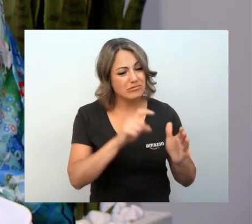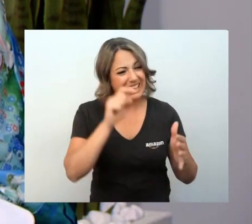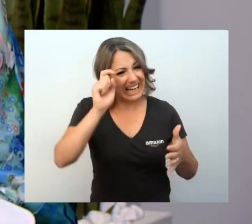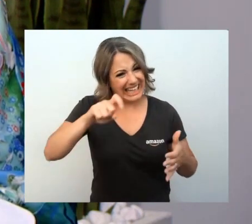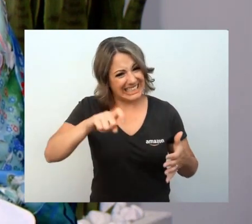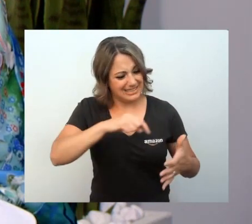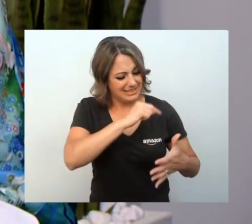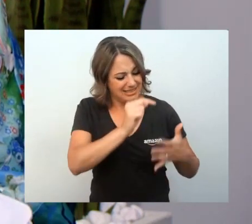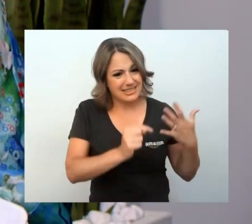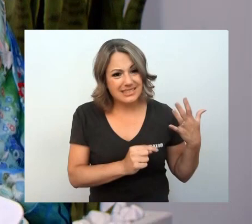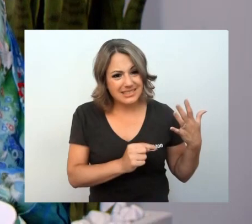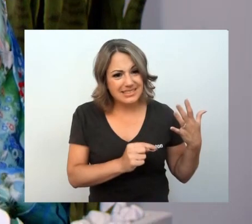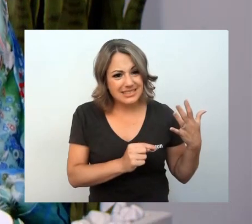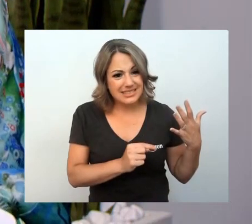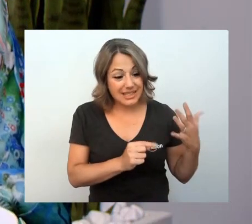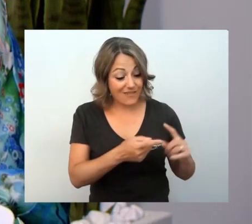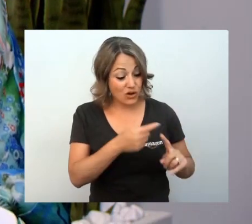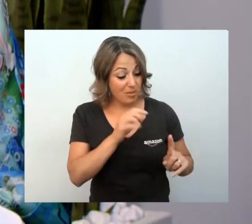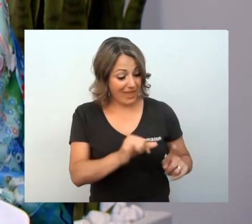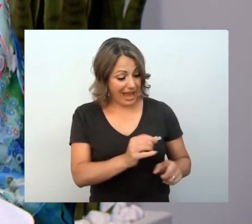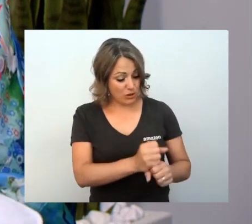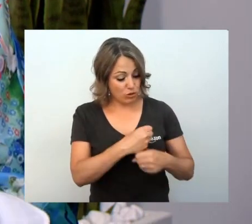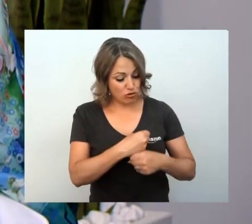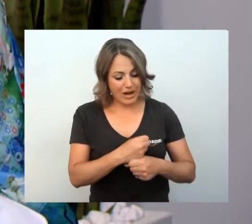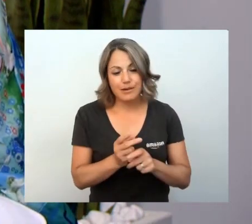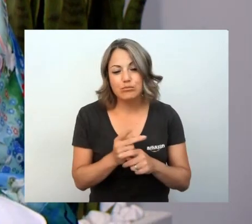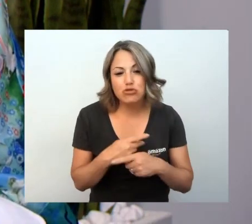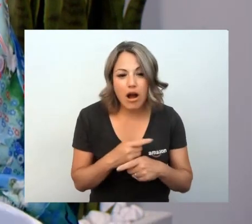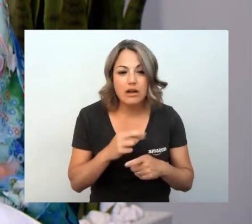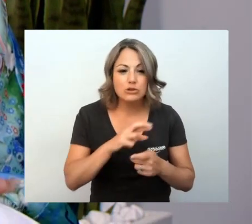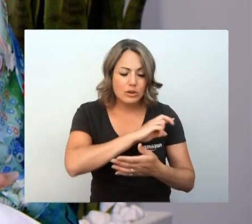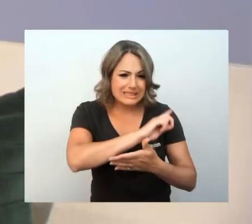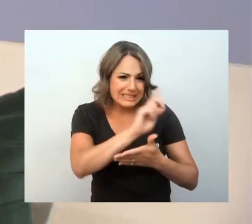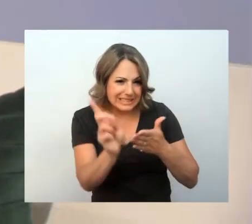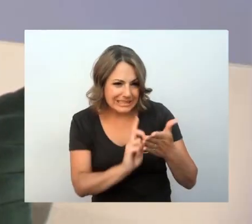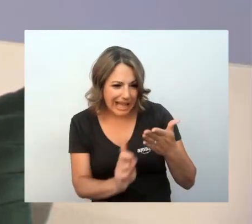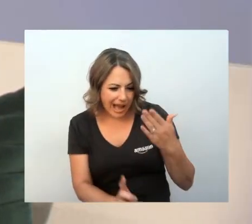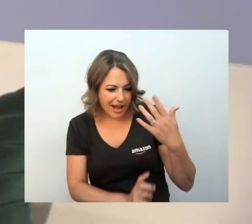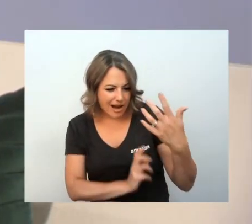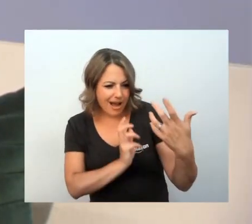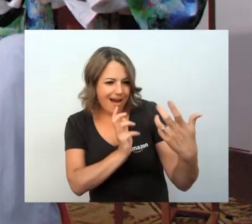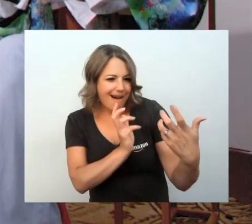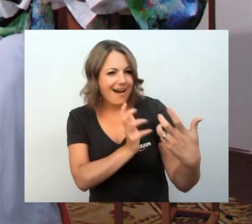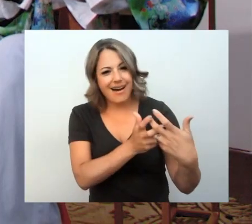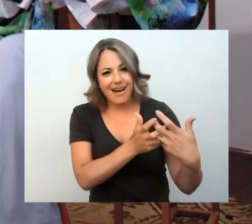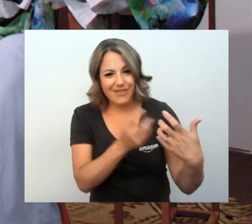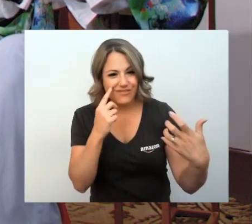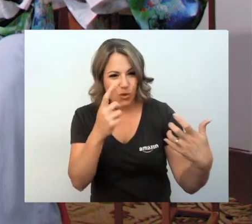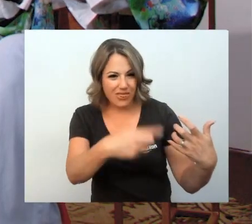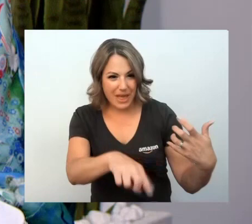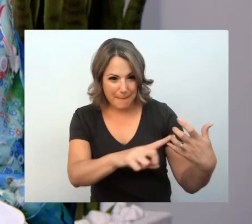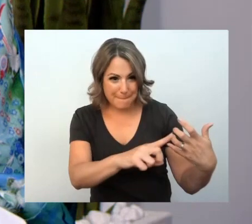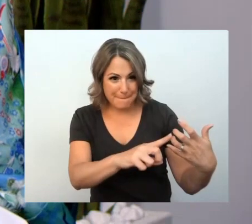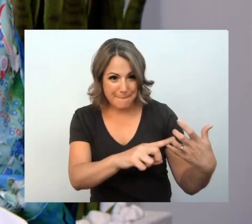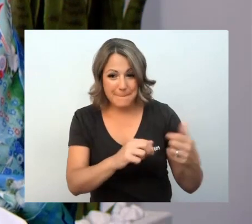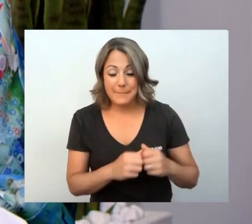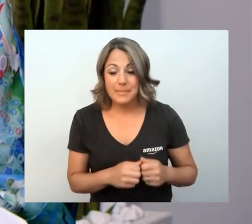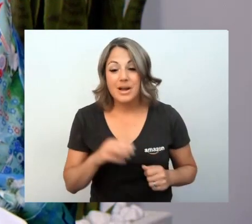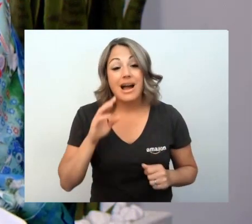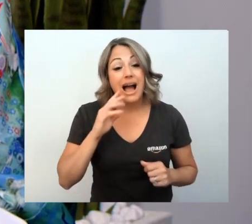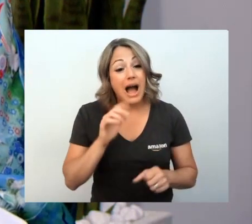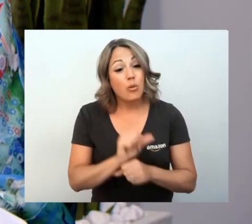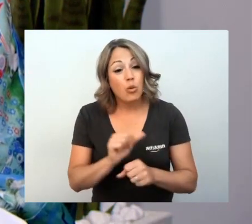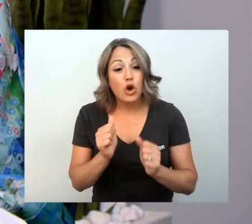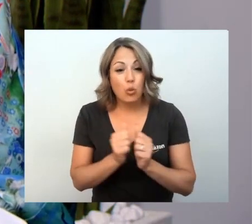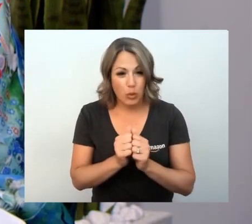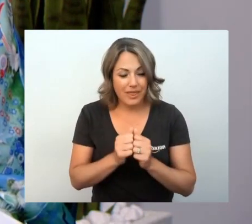there you make you create a product or a design that speaks to them. And custom design work and working with